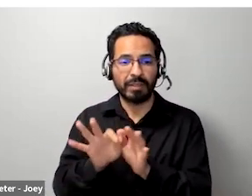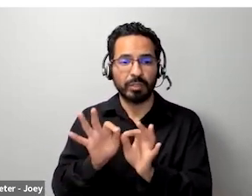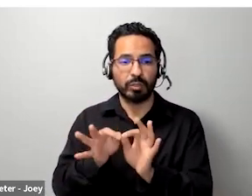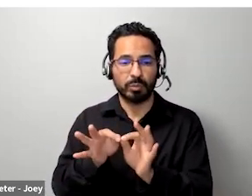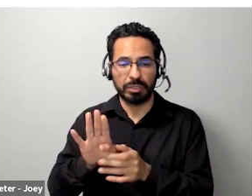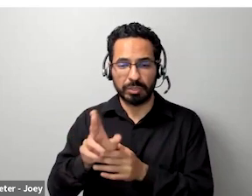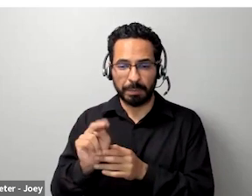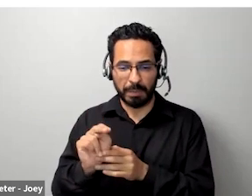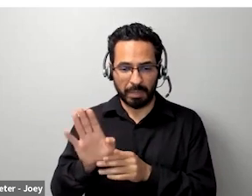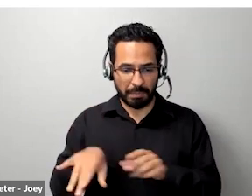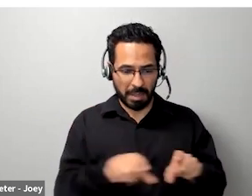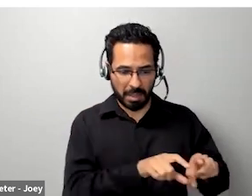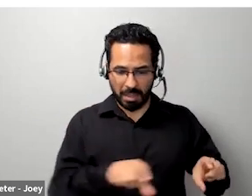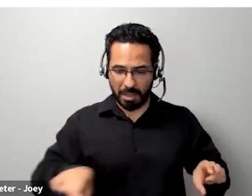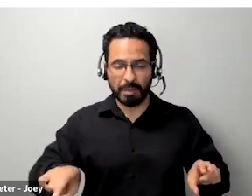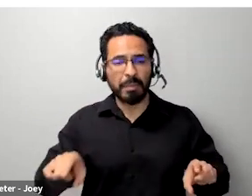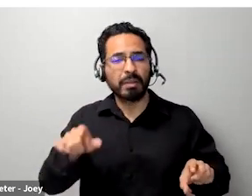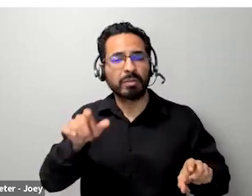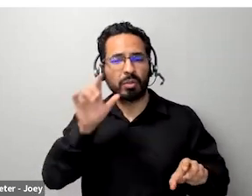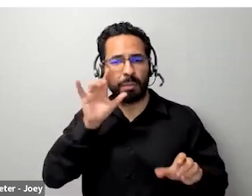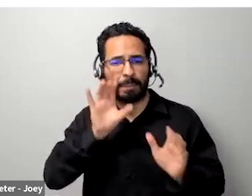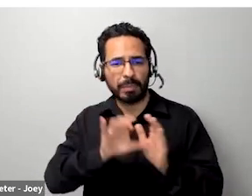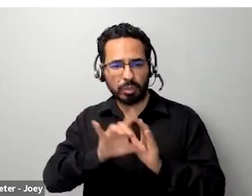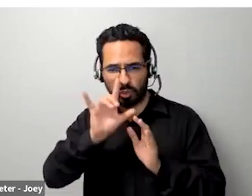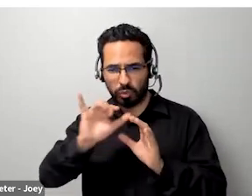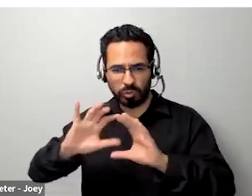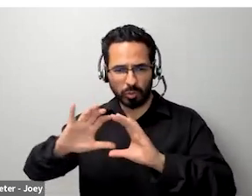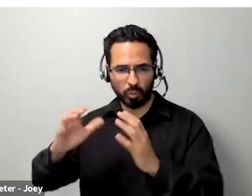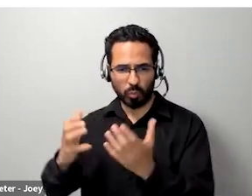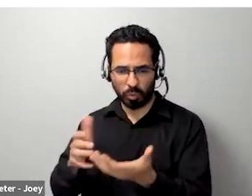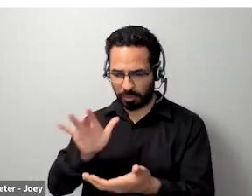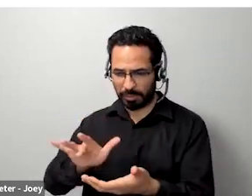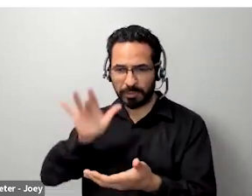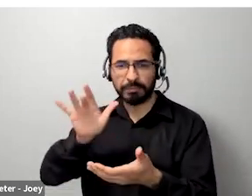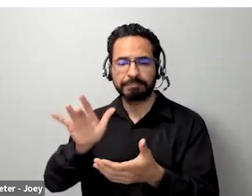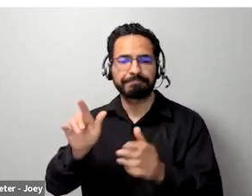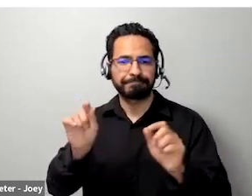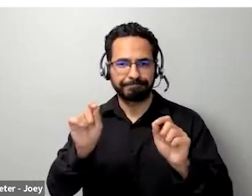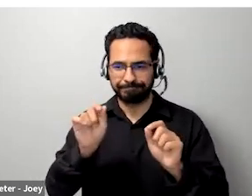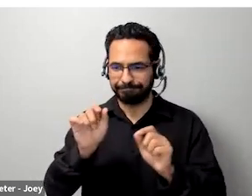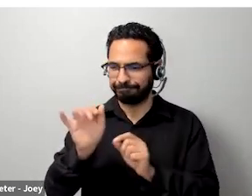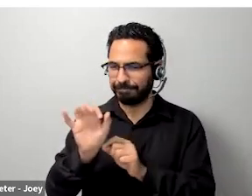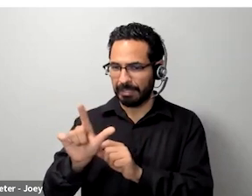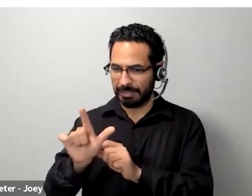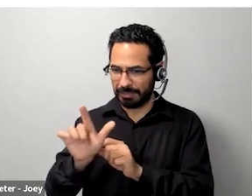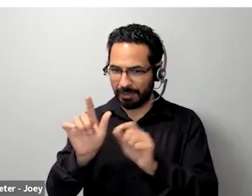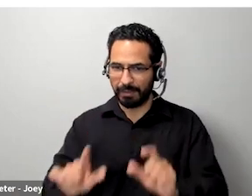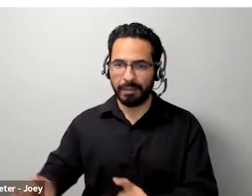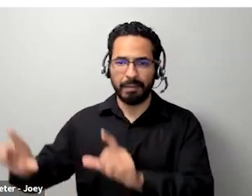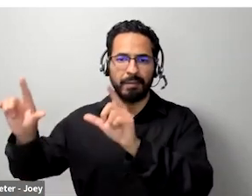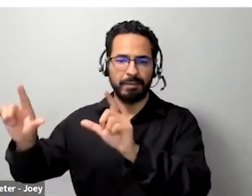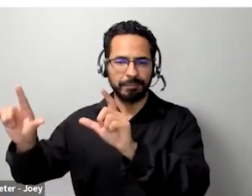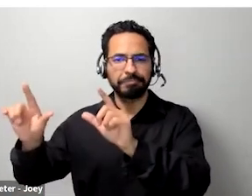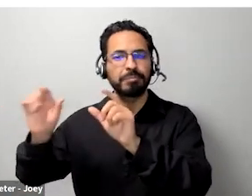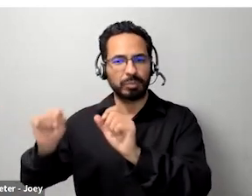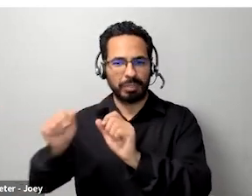button at the bottom menu bar with the icon that looks like a globe. Click that and select American Sign Language, and a new window will pop open that you